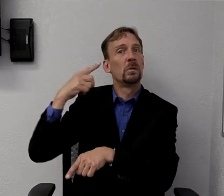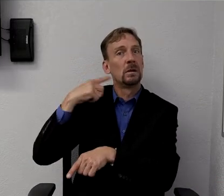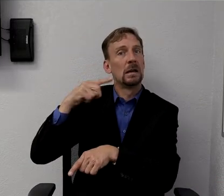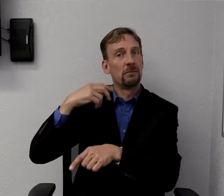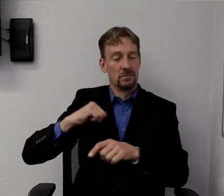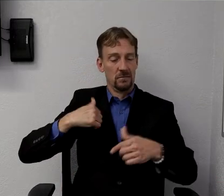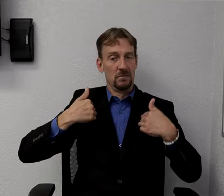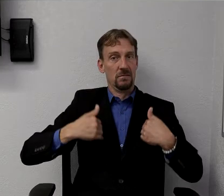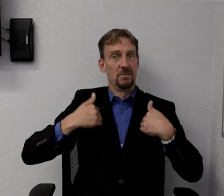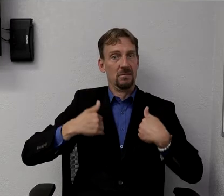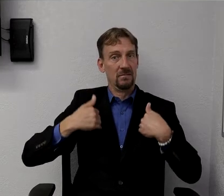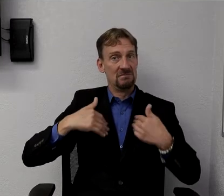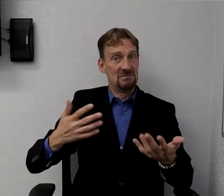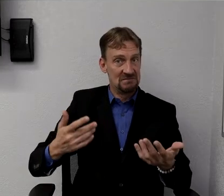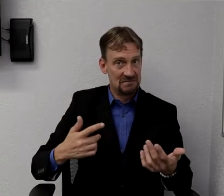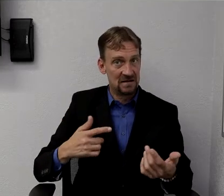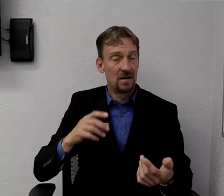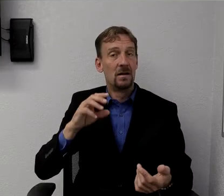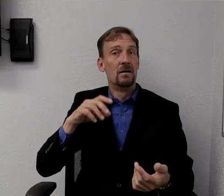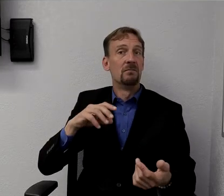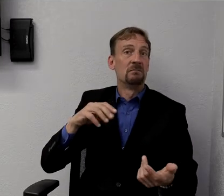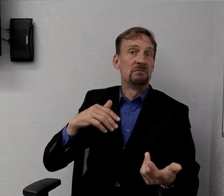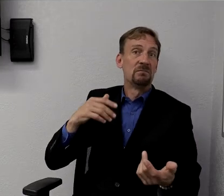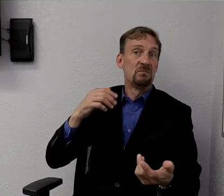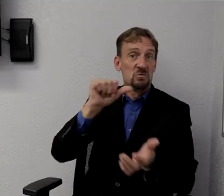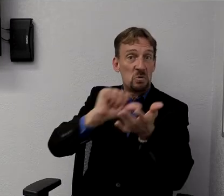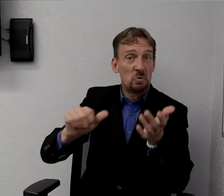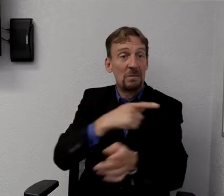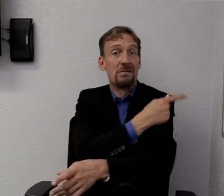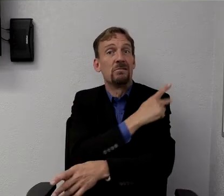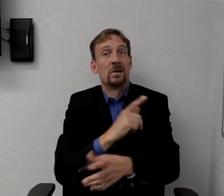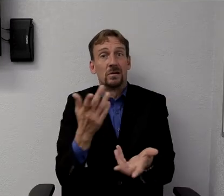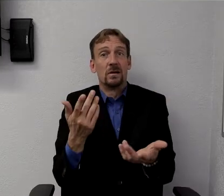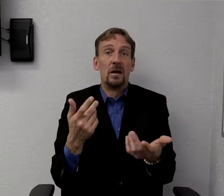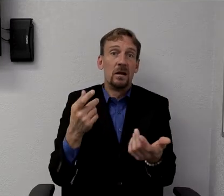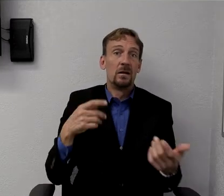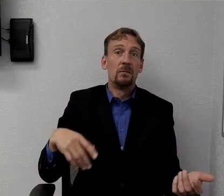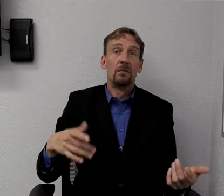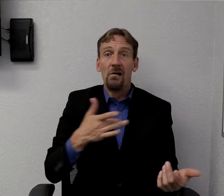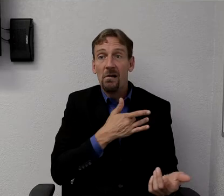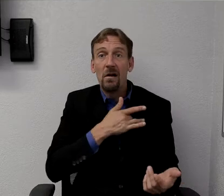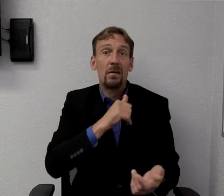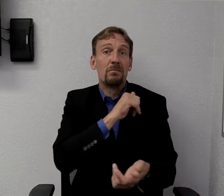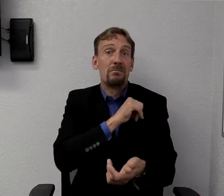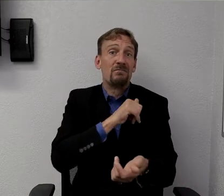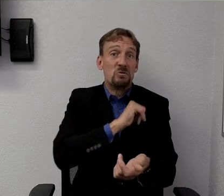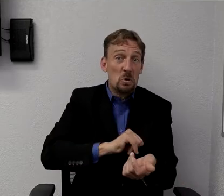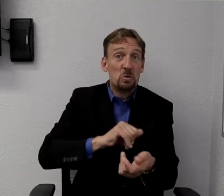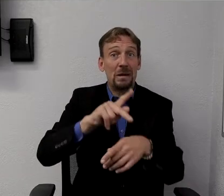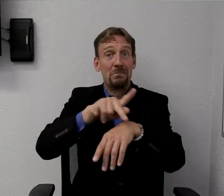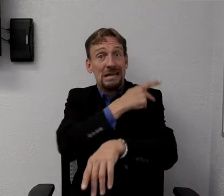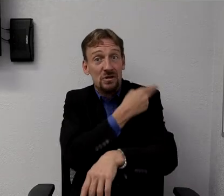are intubated, for a period of time immediately after their surgery. Patients that have